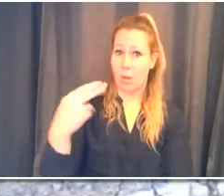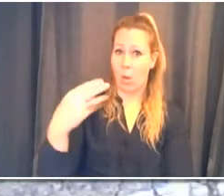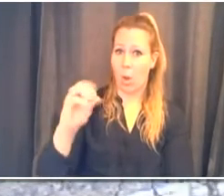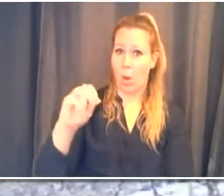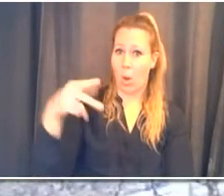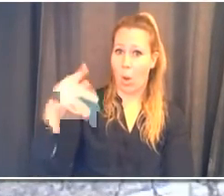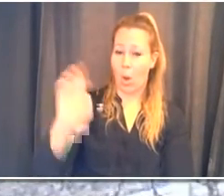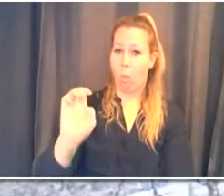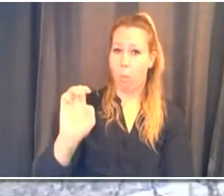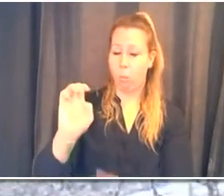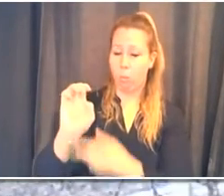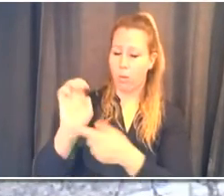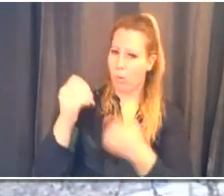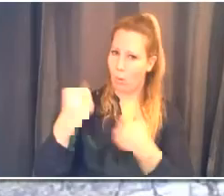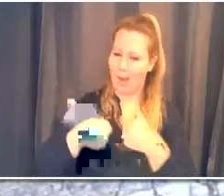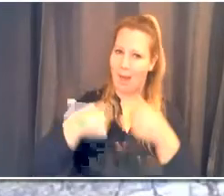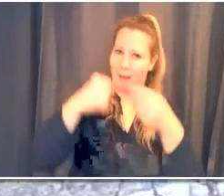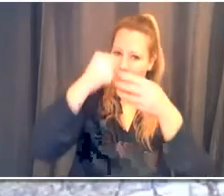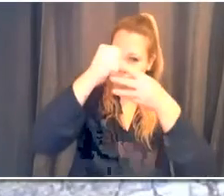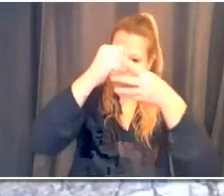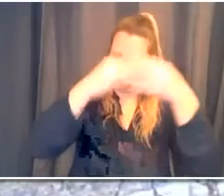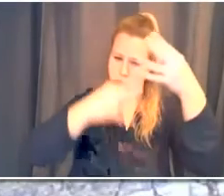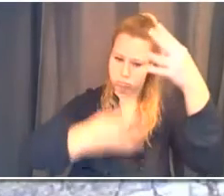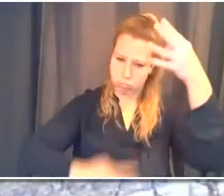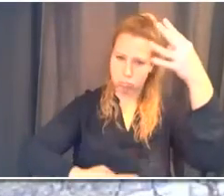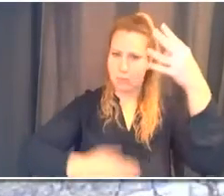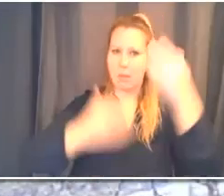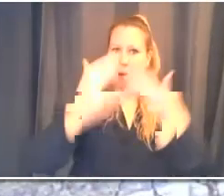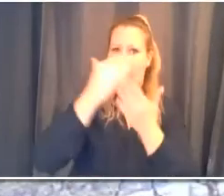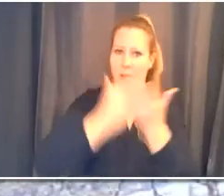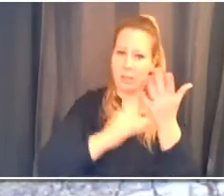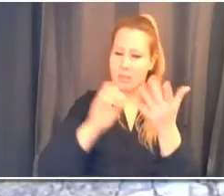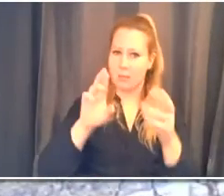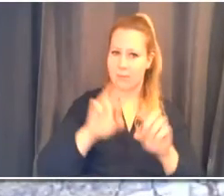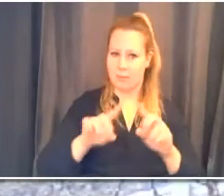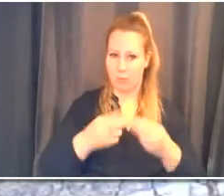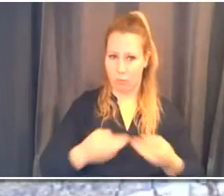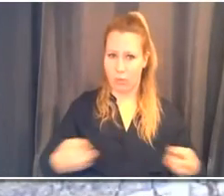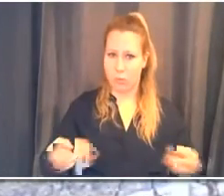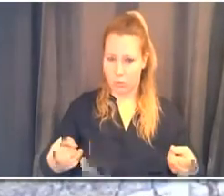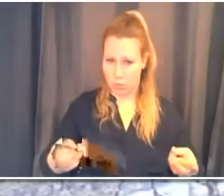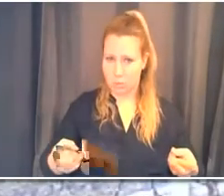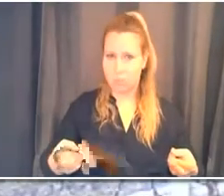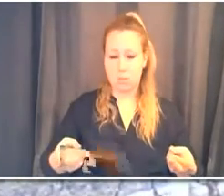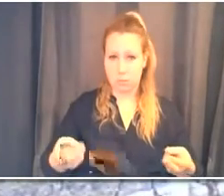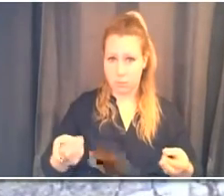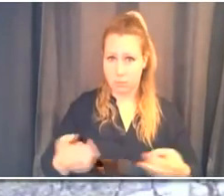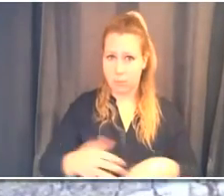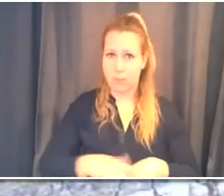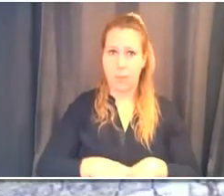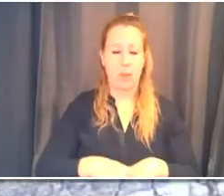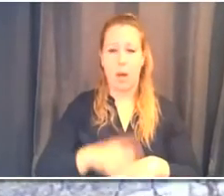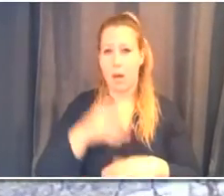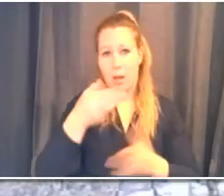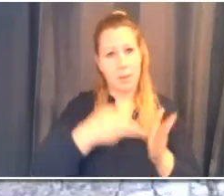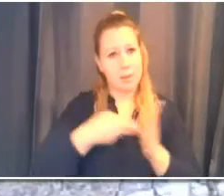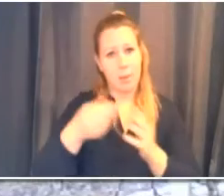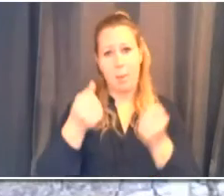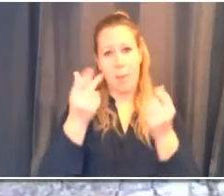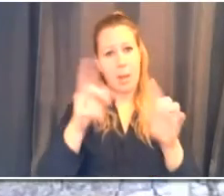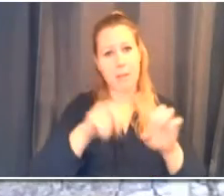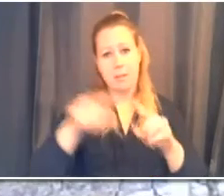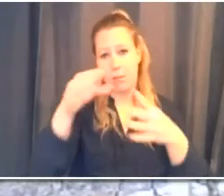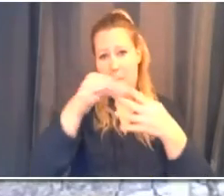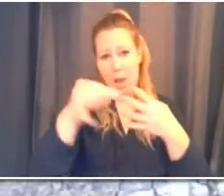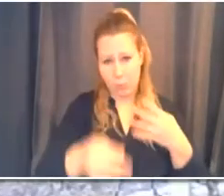sure that they hear and they also need to hear that we are here we are responding NYPD is responding shelters are